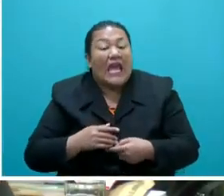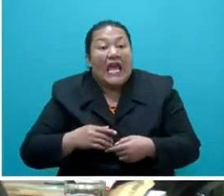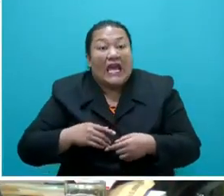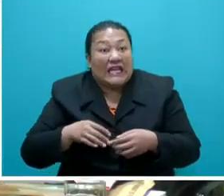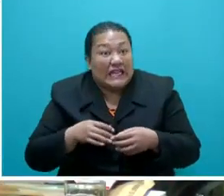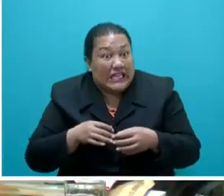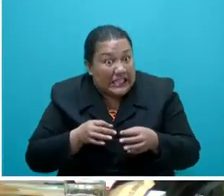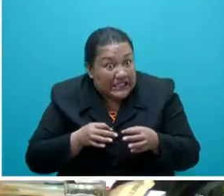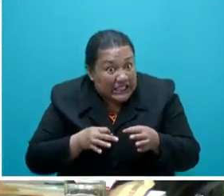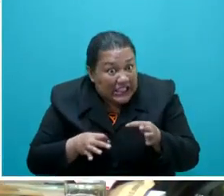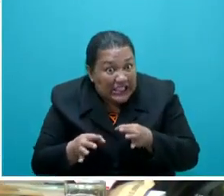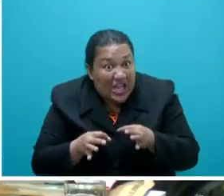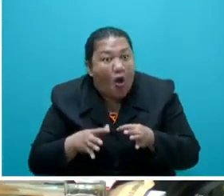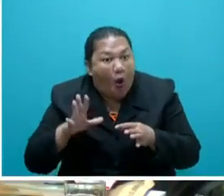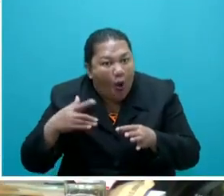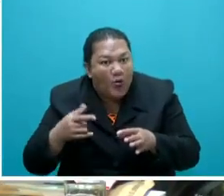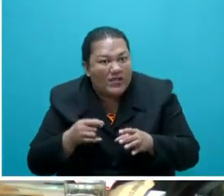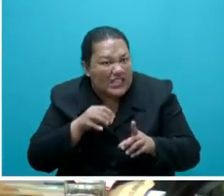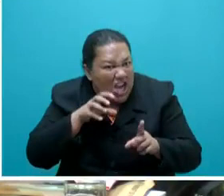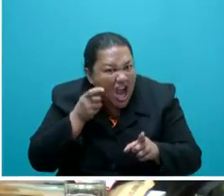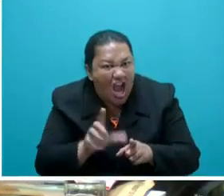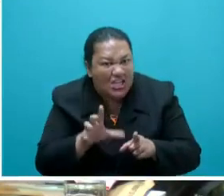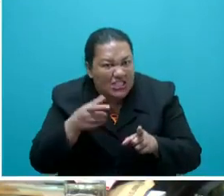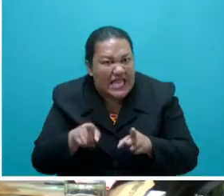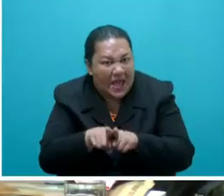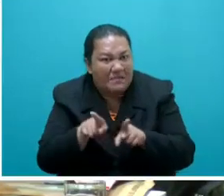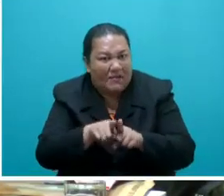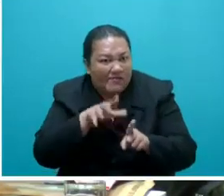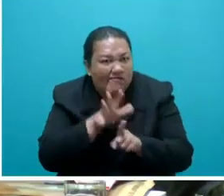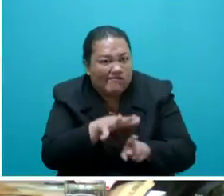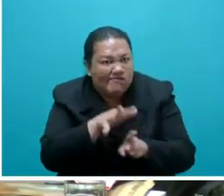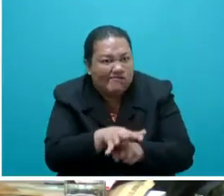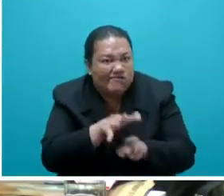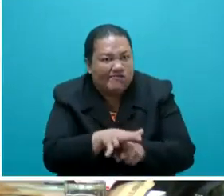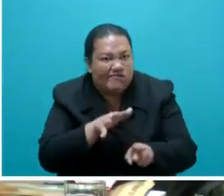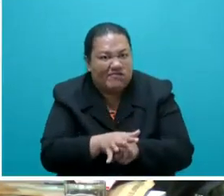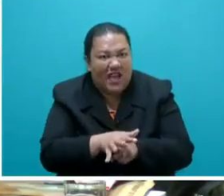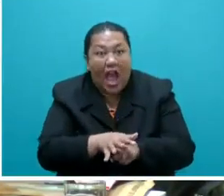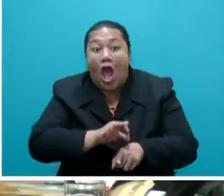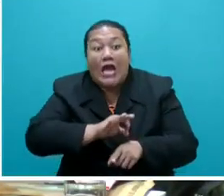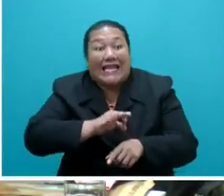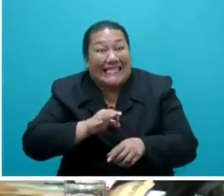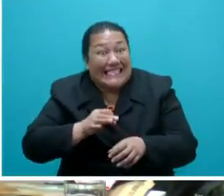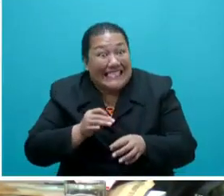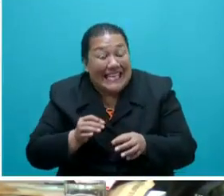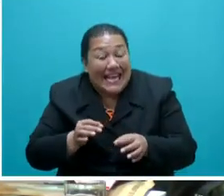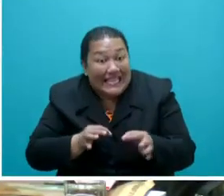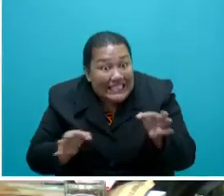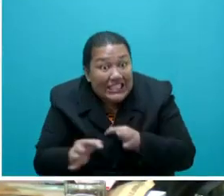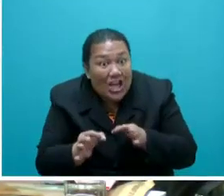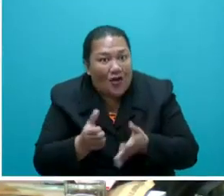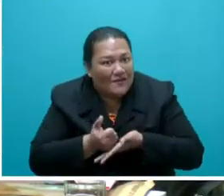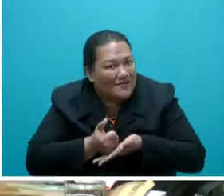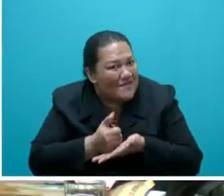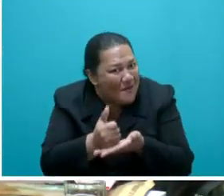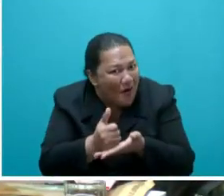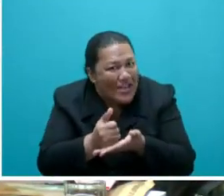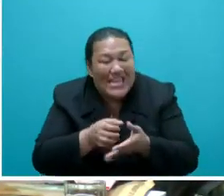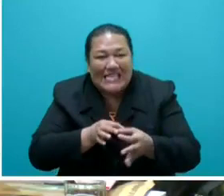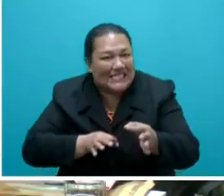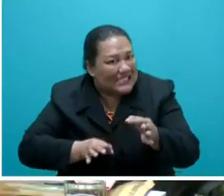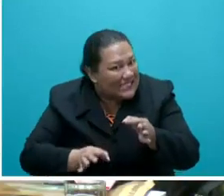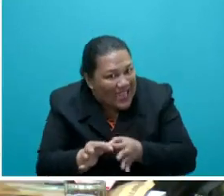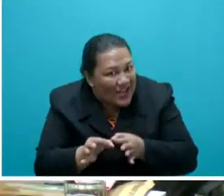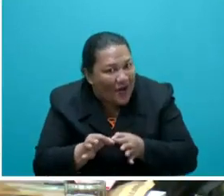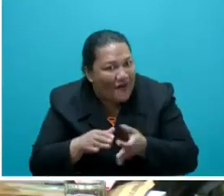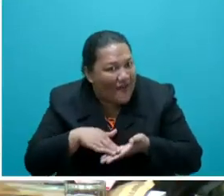power of unity. Elements who choose to undermine our prosperity rather than support Fiji's long-term